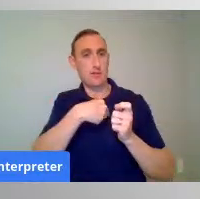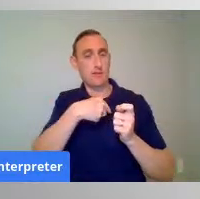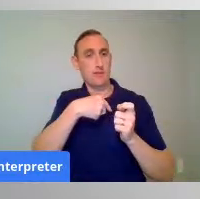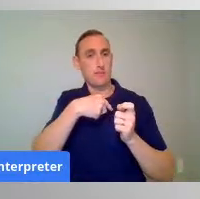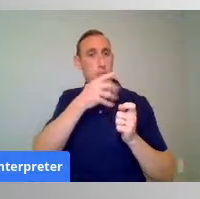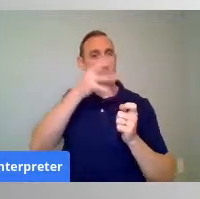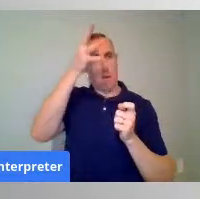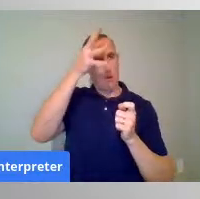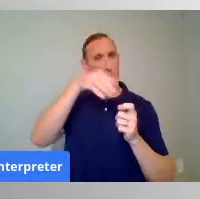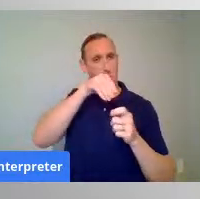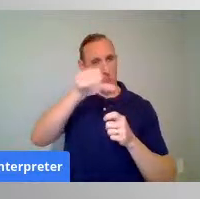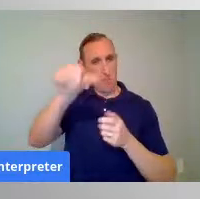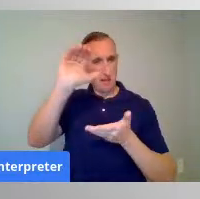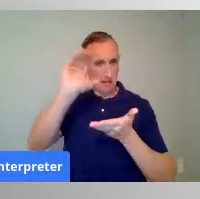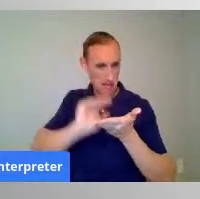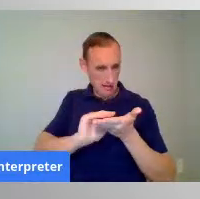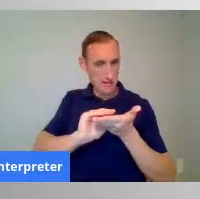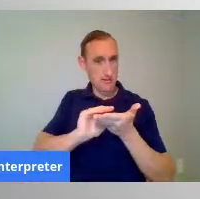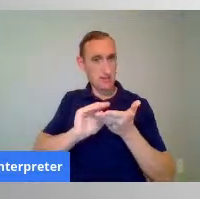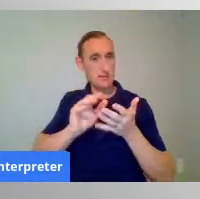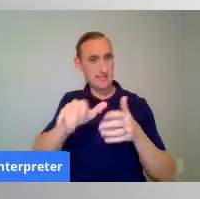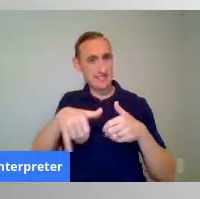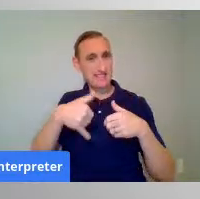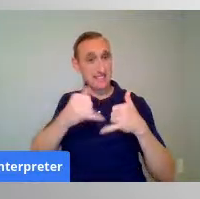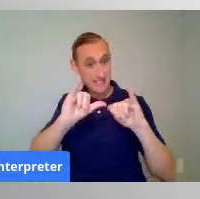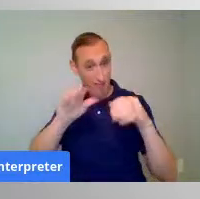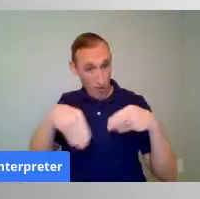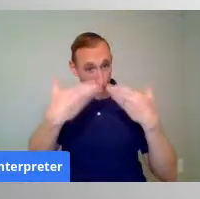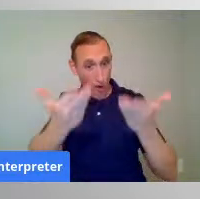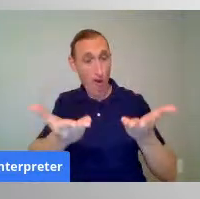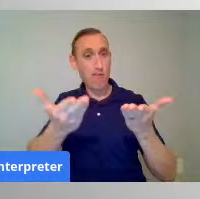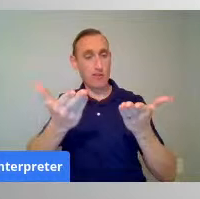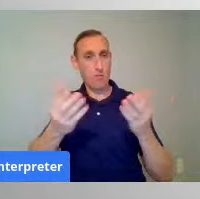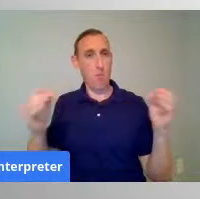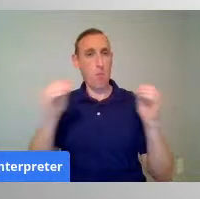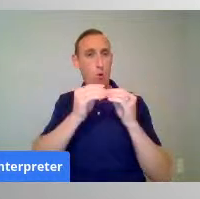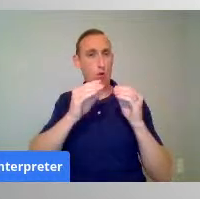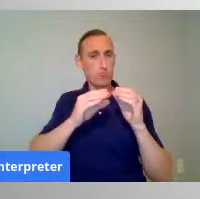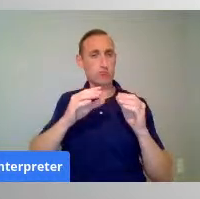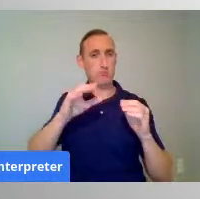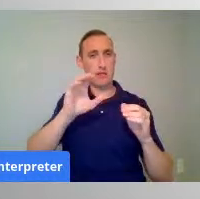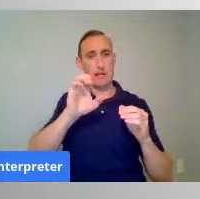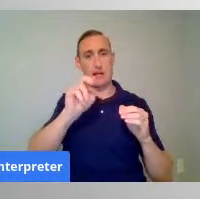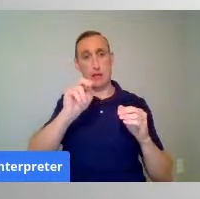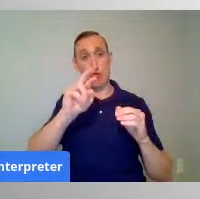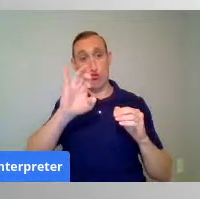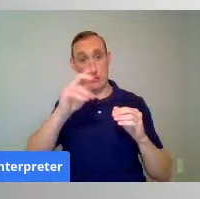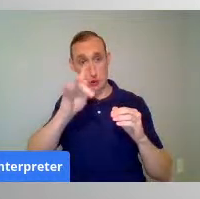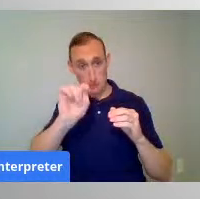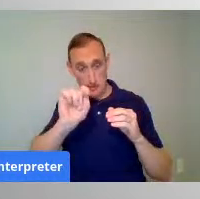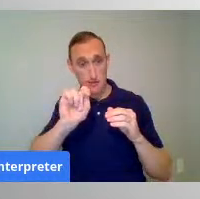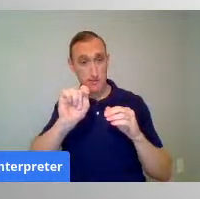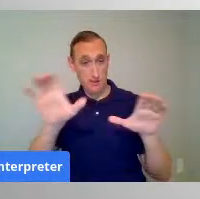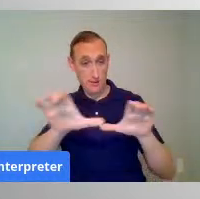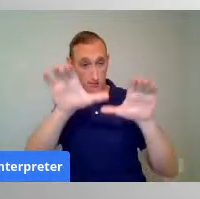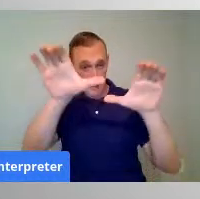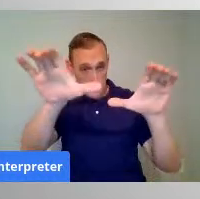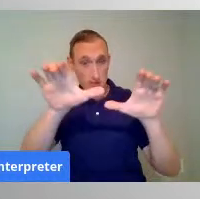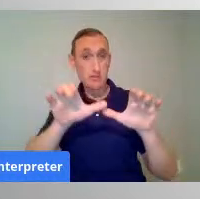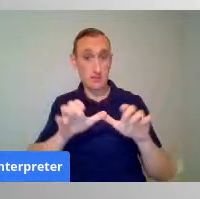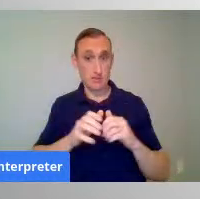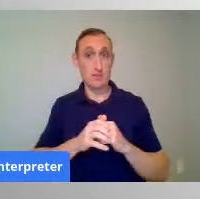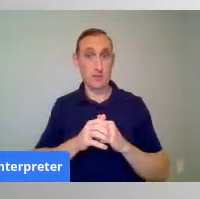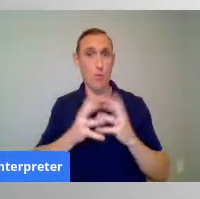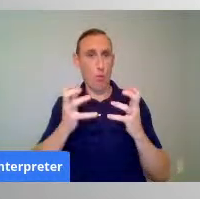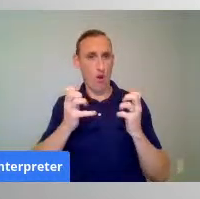opportunities beyond the child care, homework help. And nothing is wrong with that, but we wanted to have it where all of our